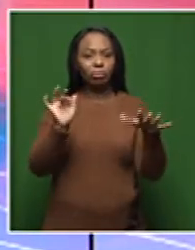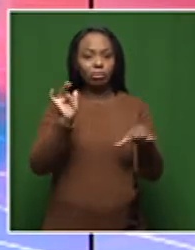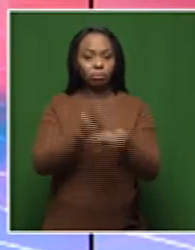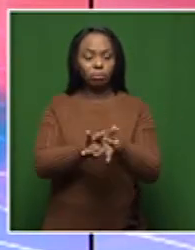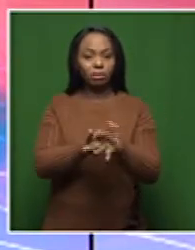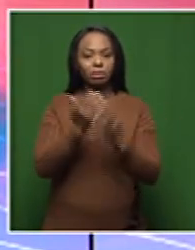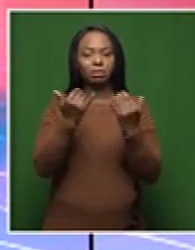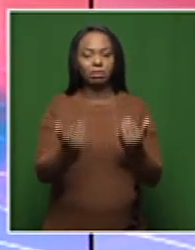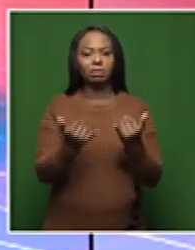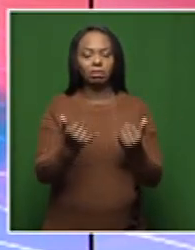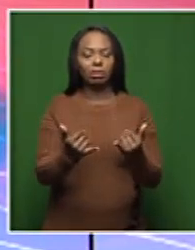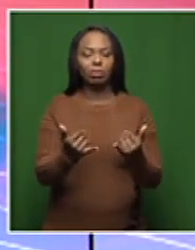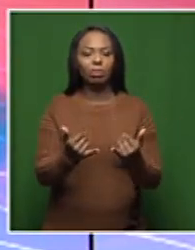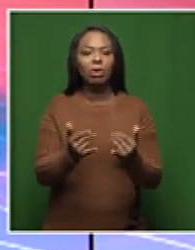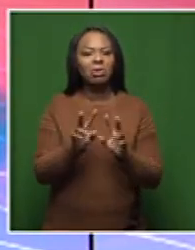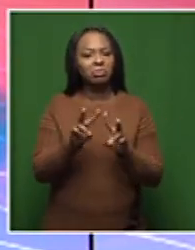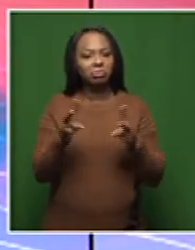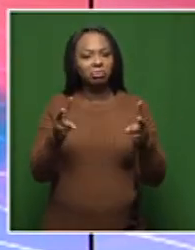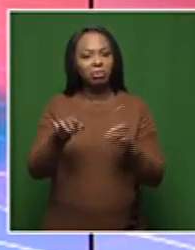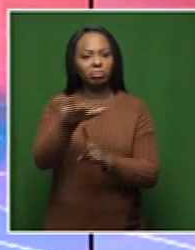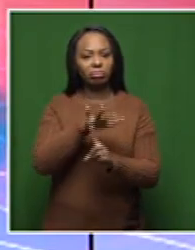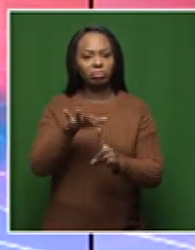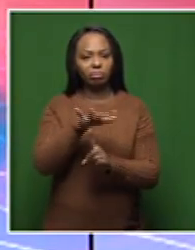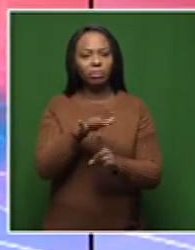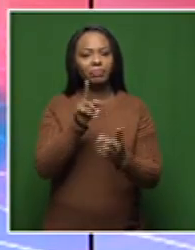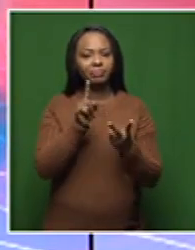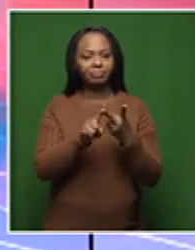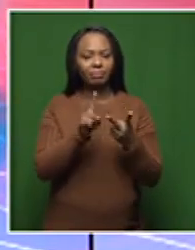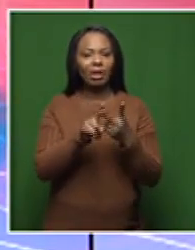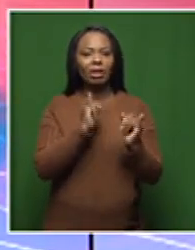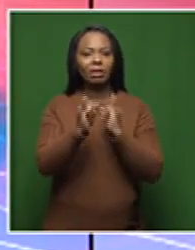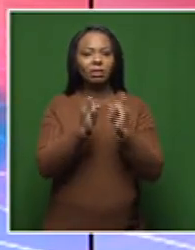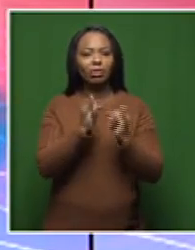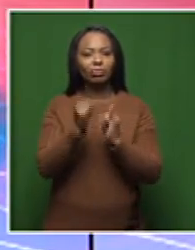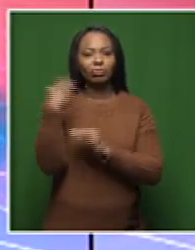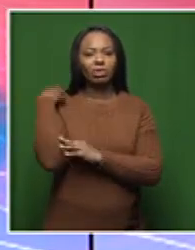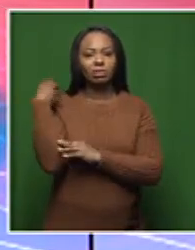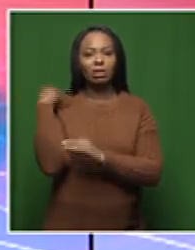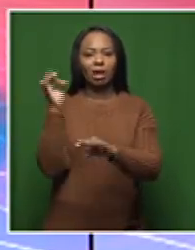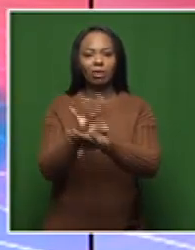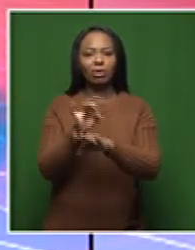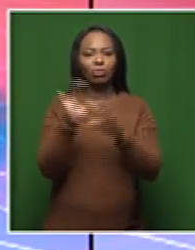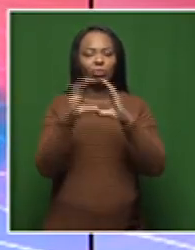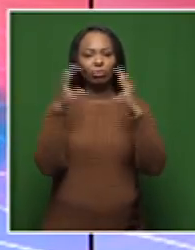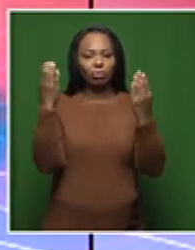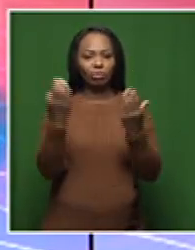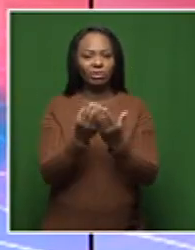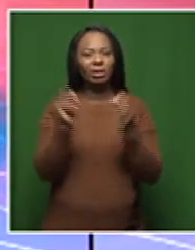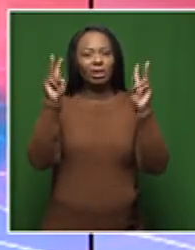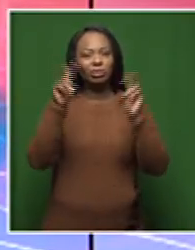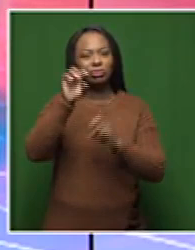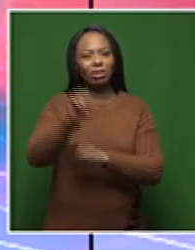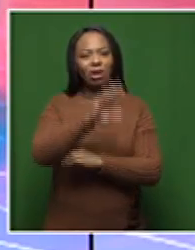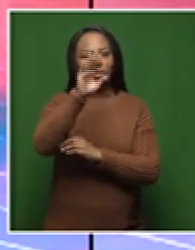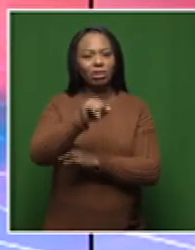you might have been seeing recently. We also speak to the chair of the Ministerial Advisory Committee on Vaccines about South Africa's